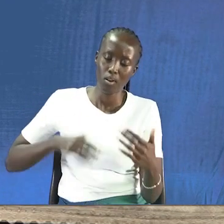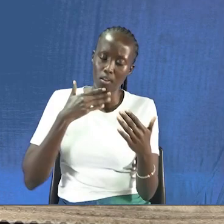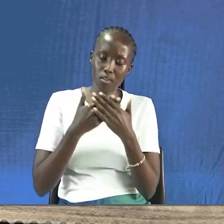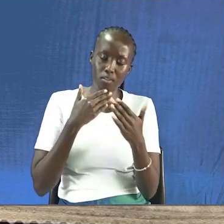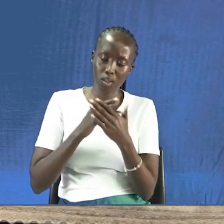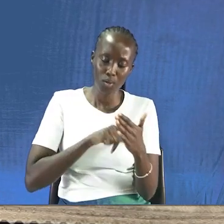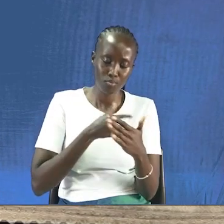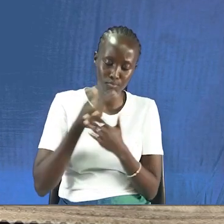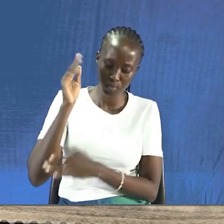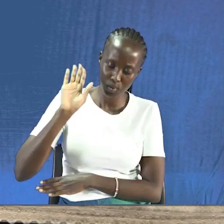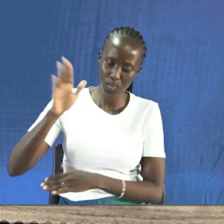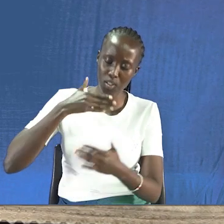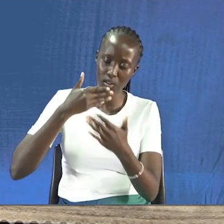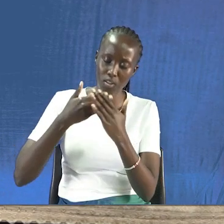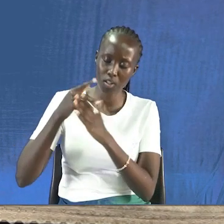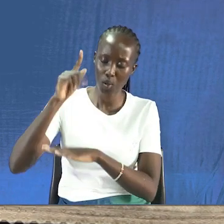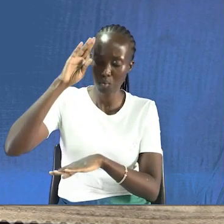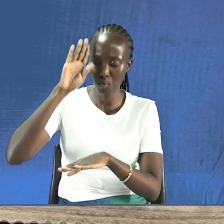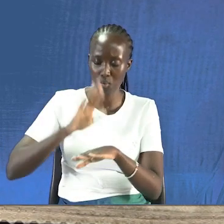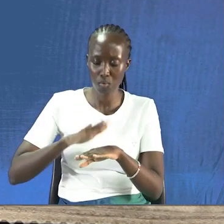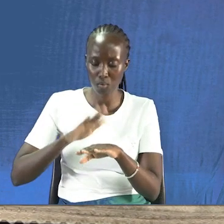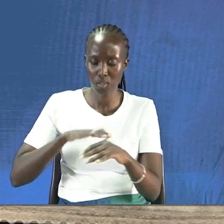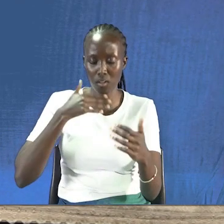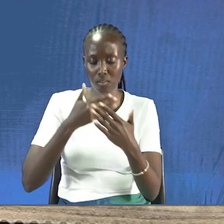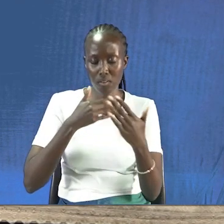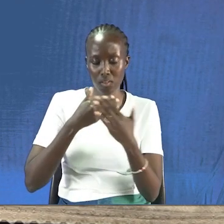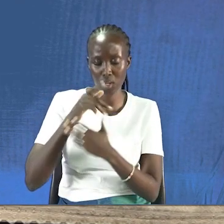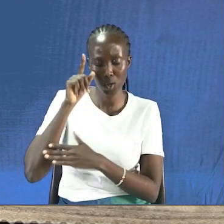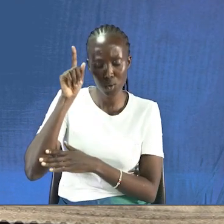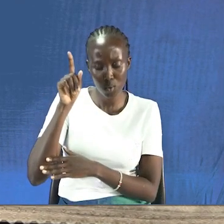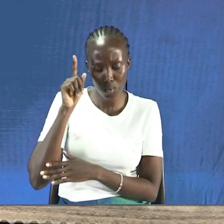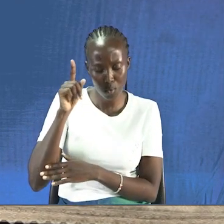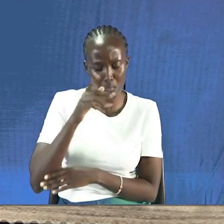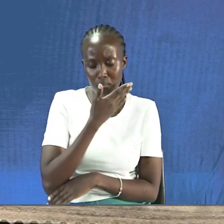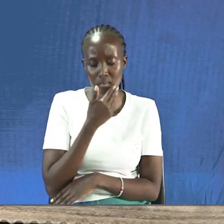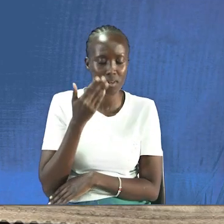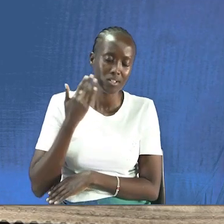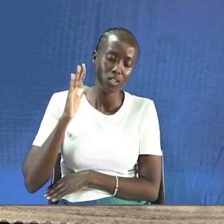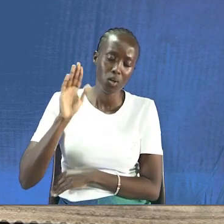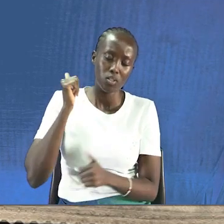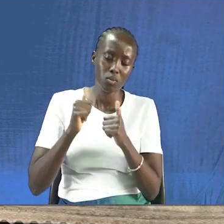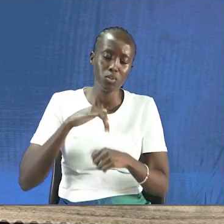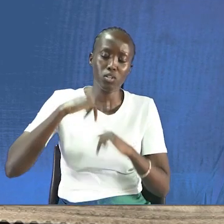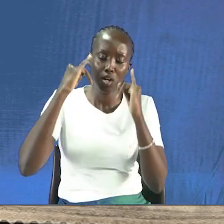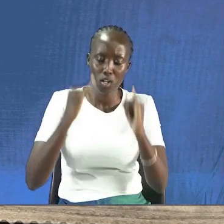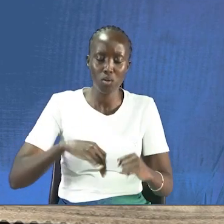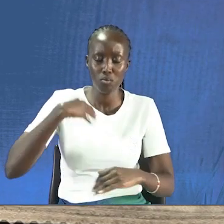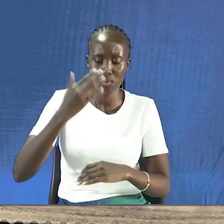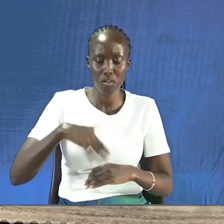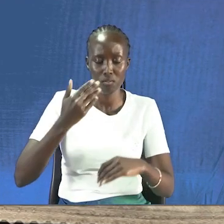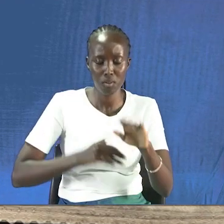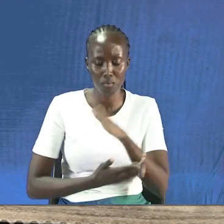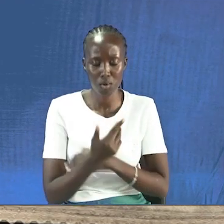for your goodness. Thank you for your greatness. Thank you for your mercies, which are new every